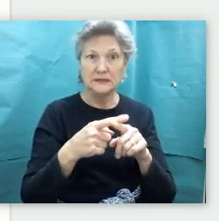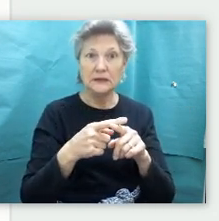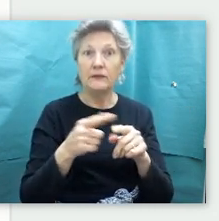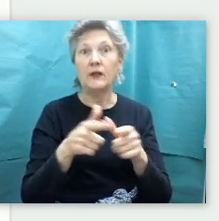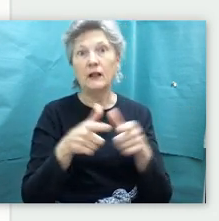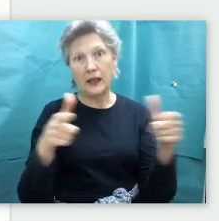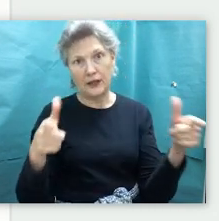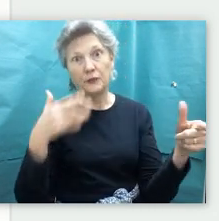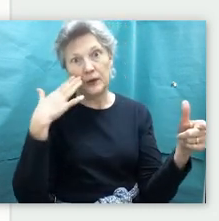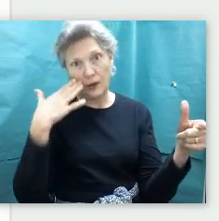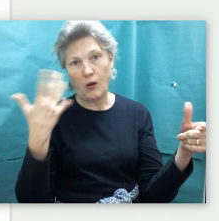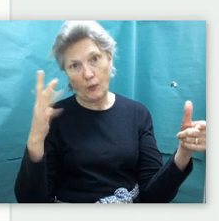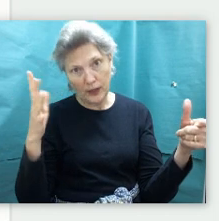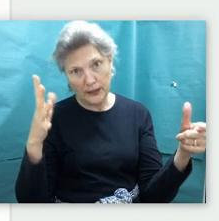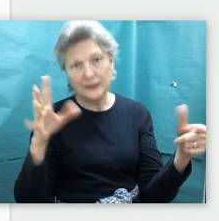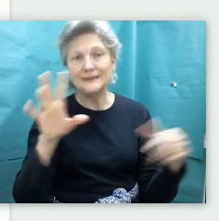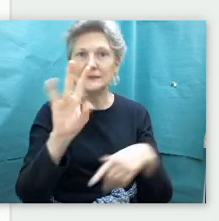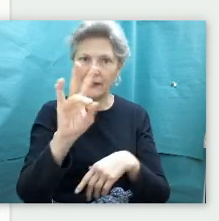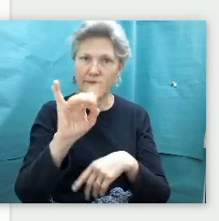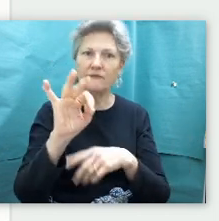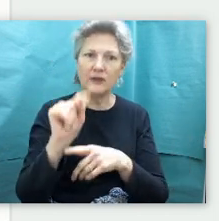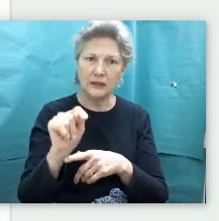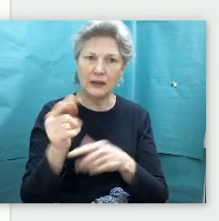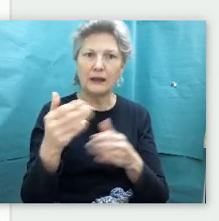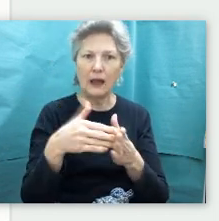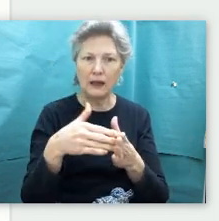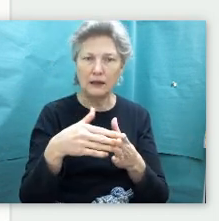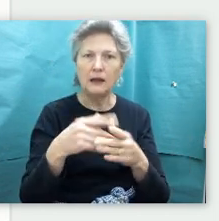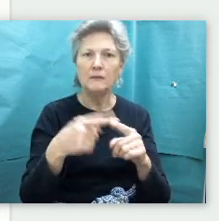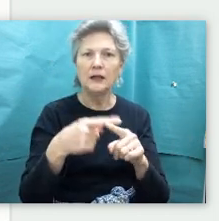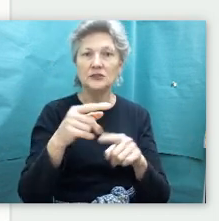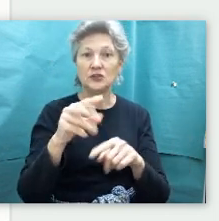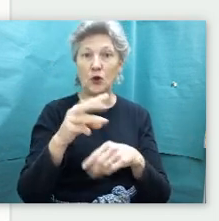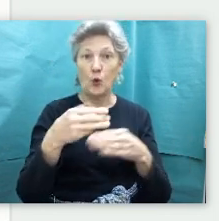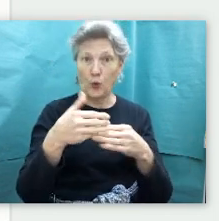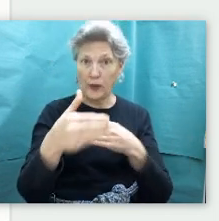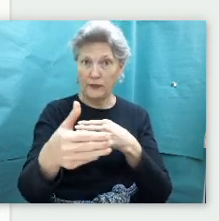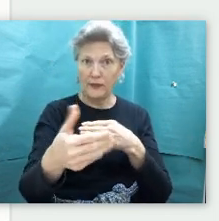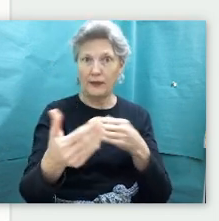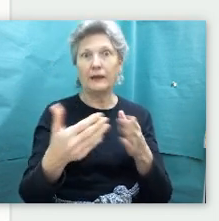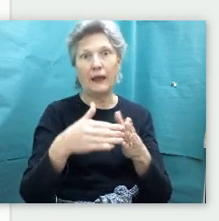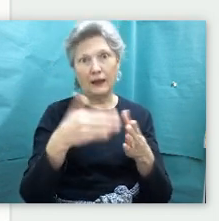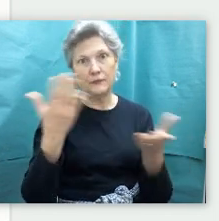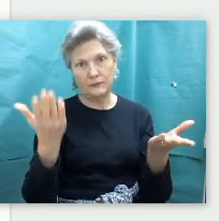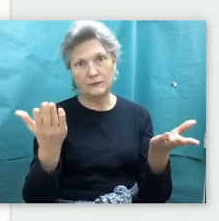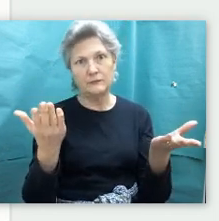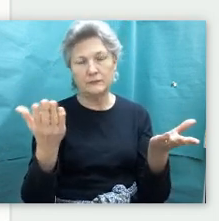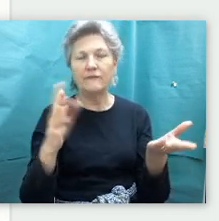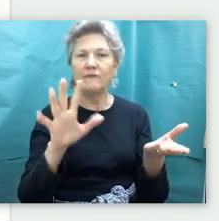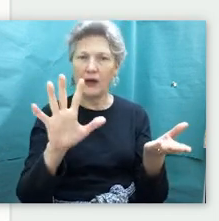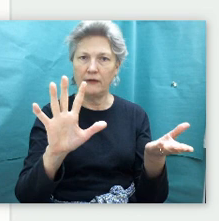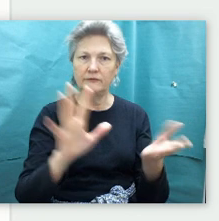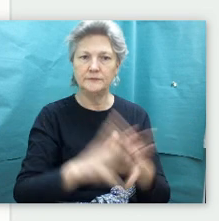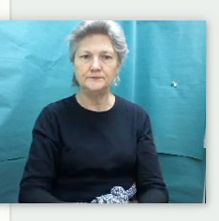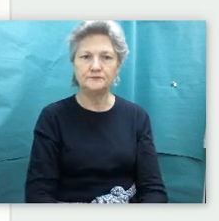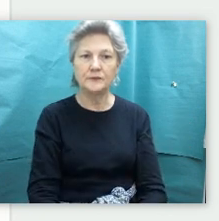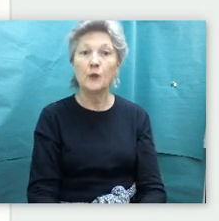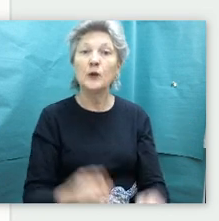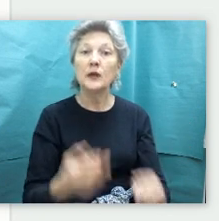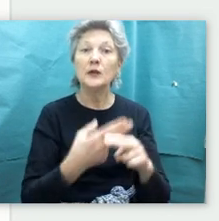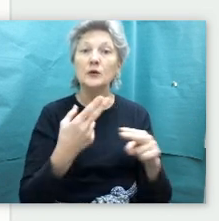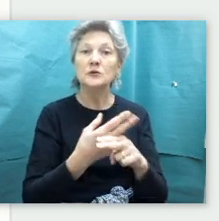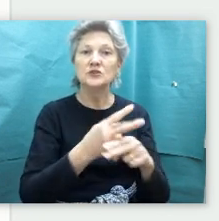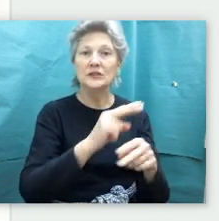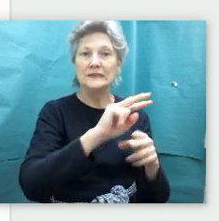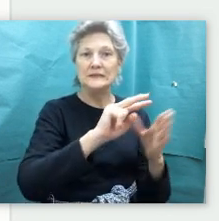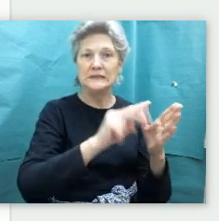we already know is 7, plus our width, which we already know is 5. You got it. We can use doubles